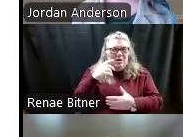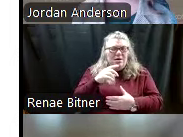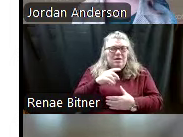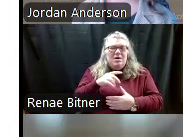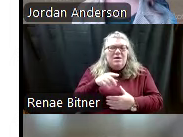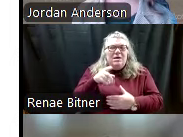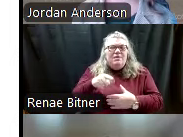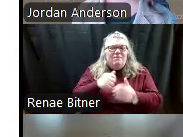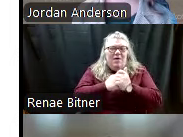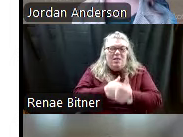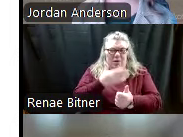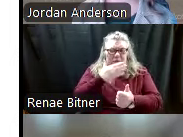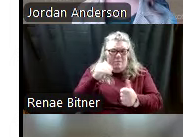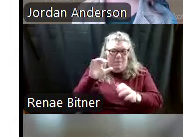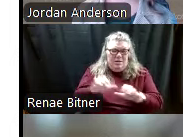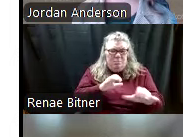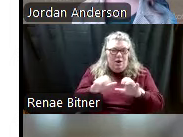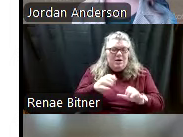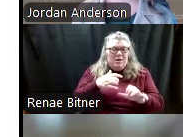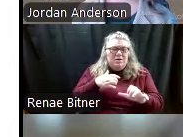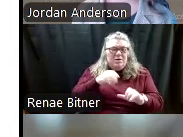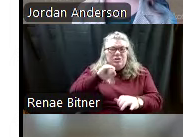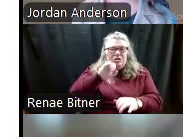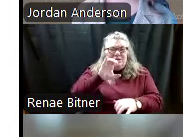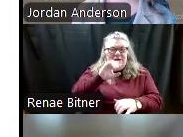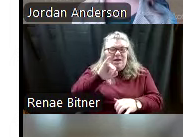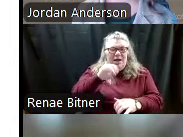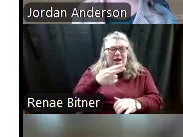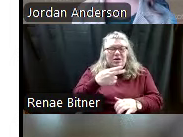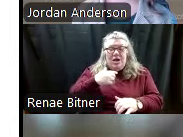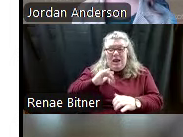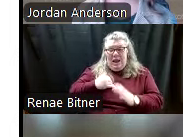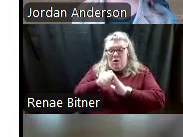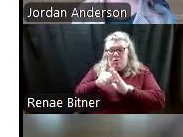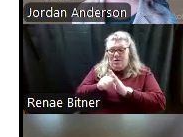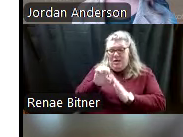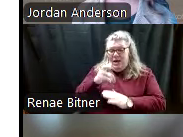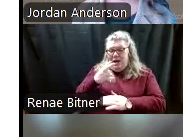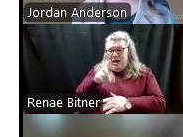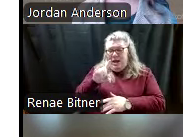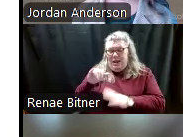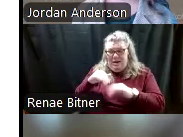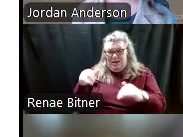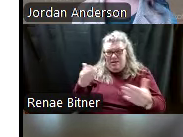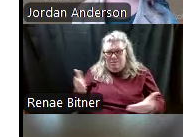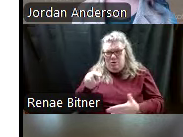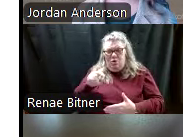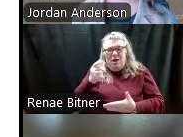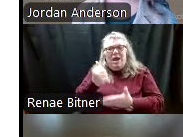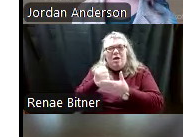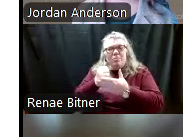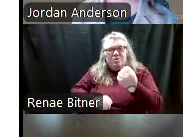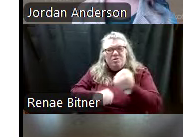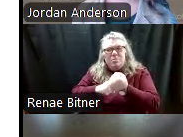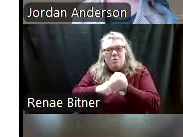practice recommendations, we are involved. Our state EHDI system here in North Dakota helps us, supports us as part